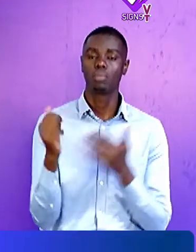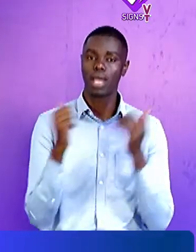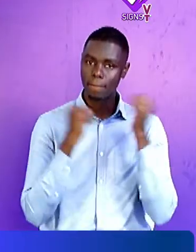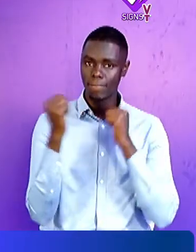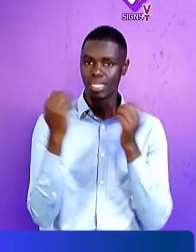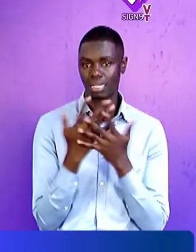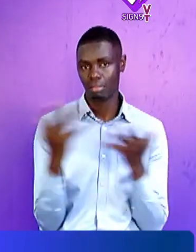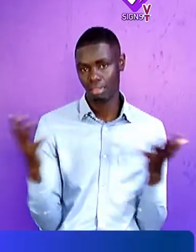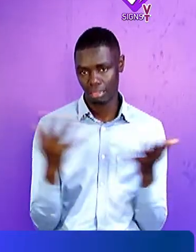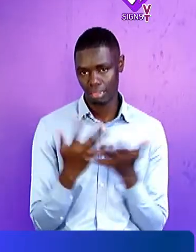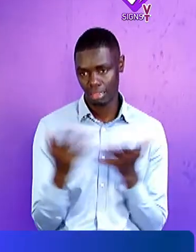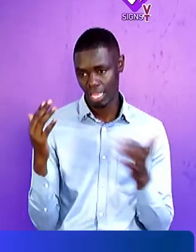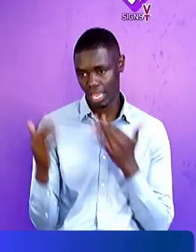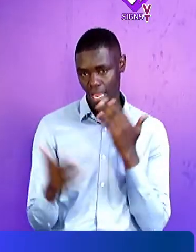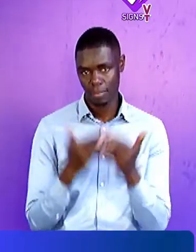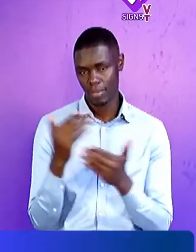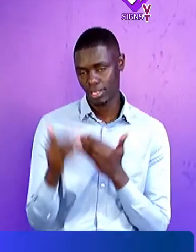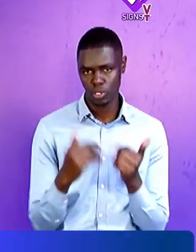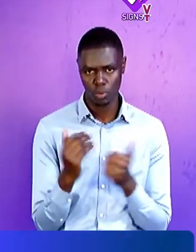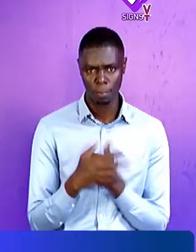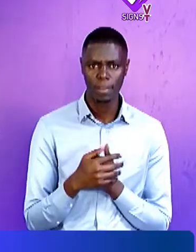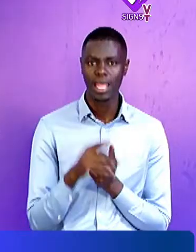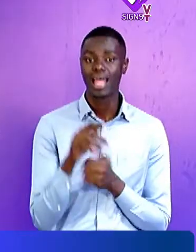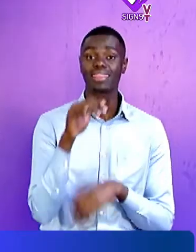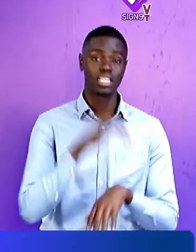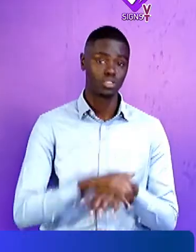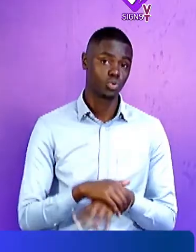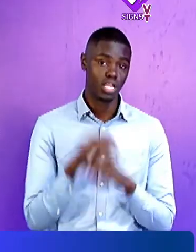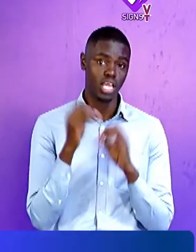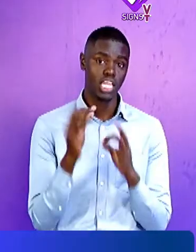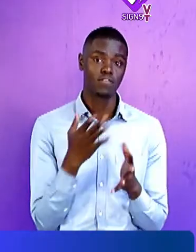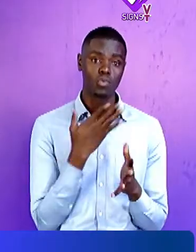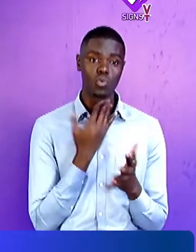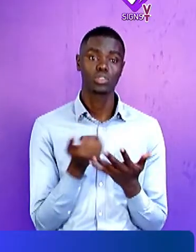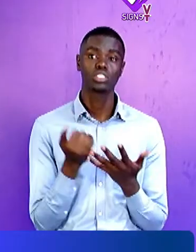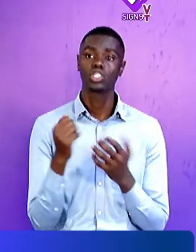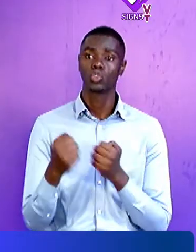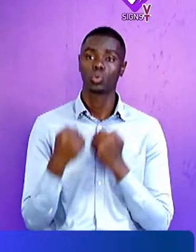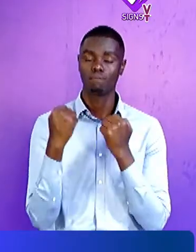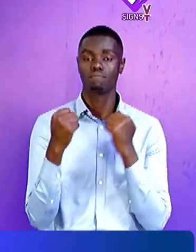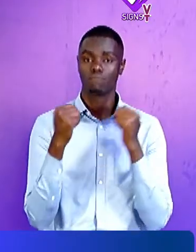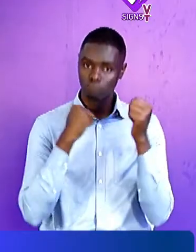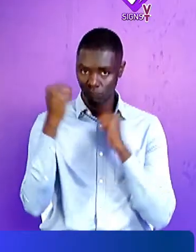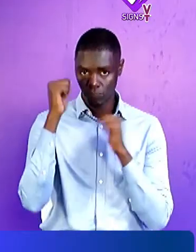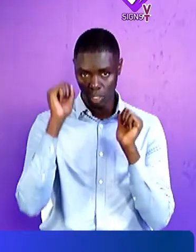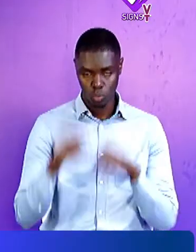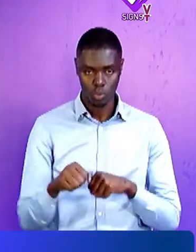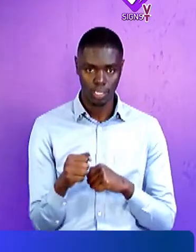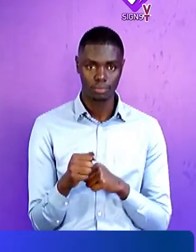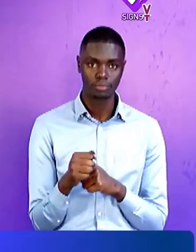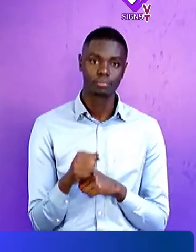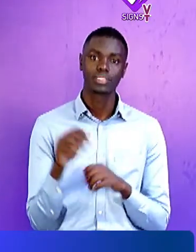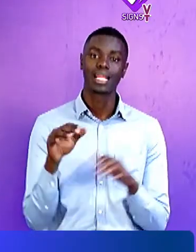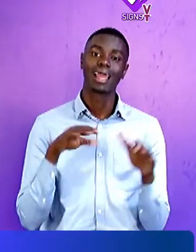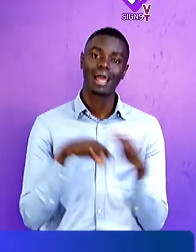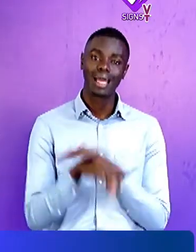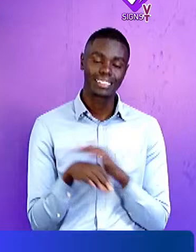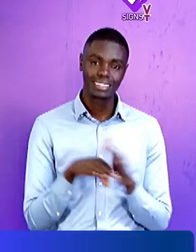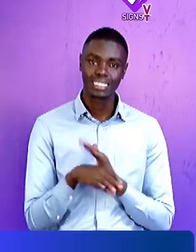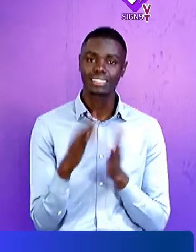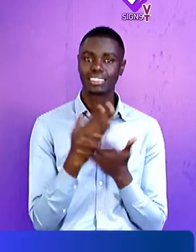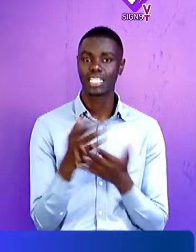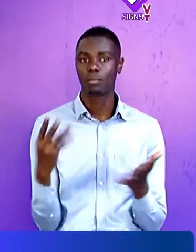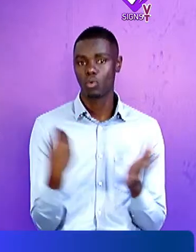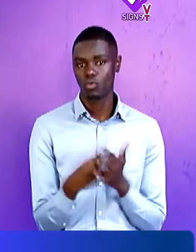military materials, isn't it? And this is good because if you want to strengthen your military, And you can intelligence. actually access some of this money